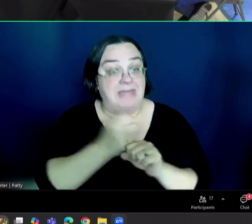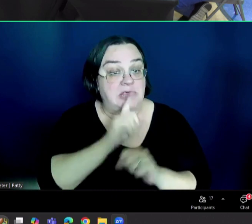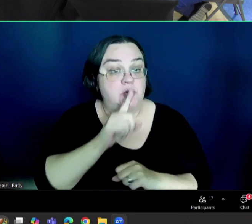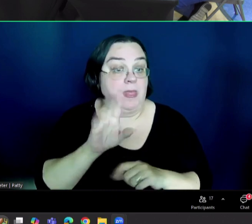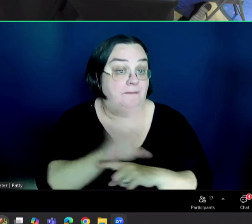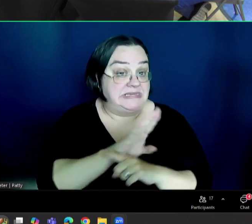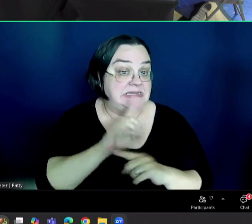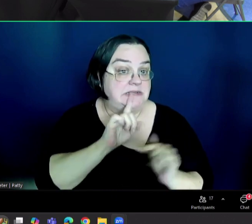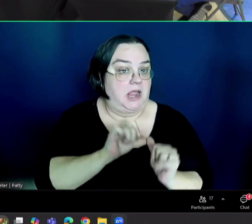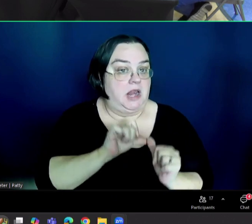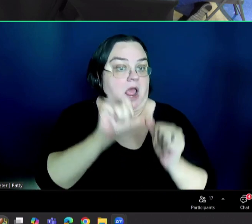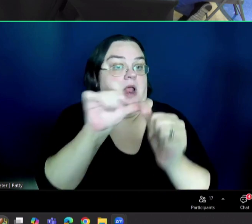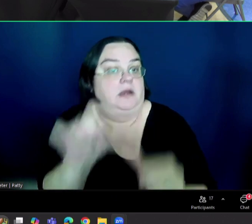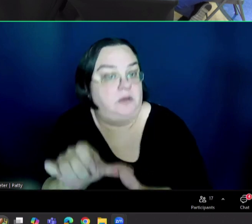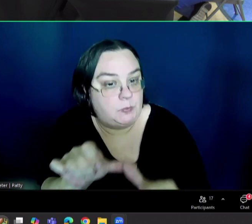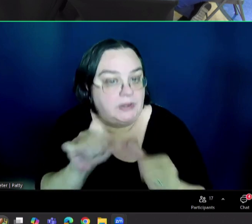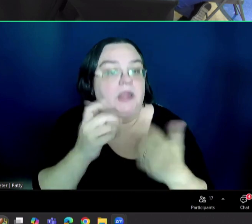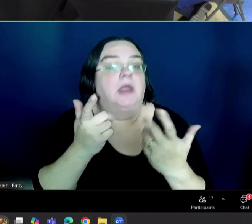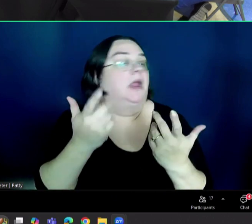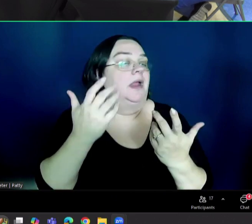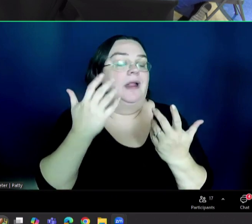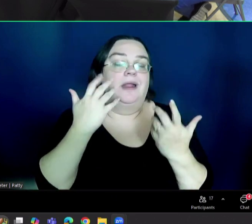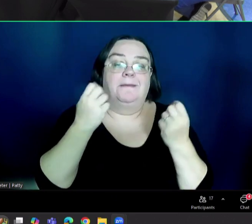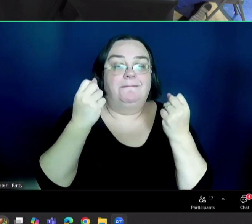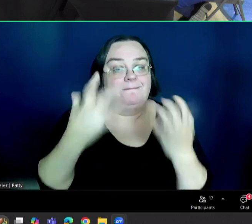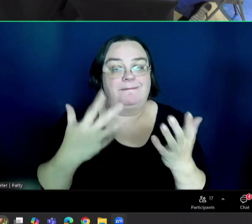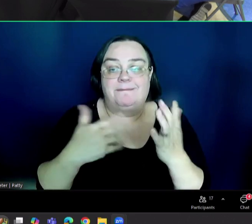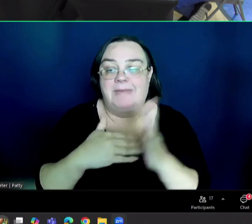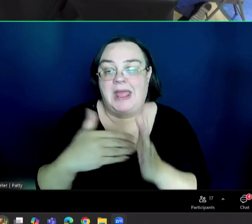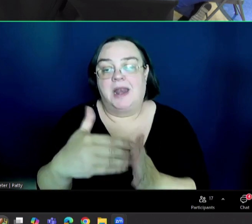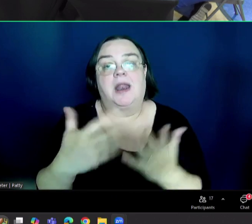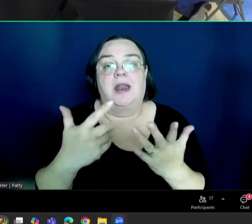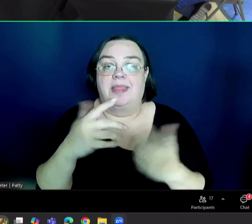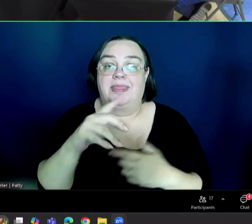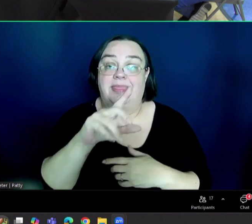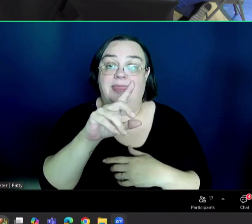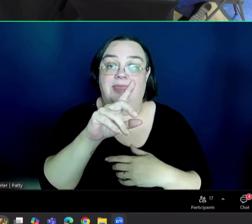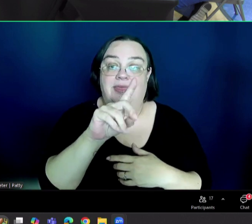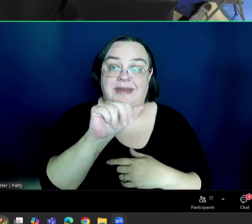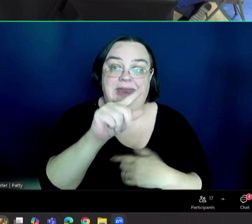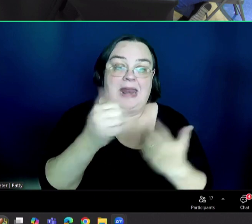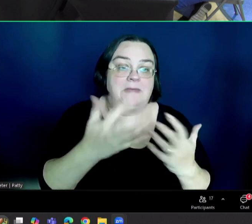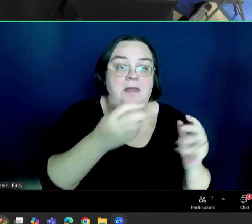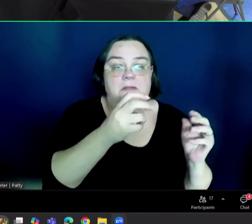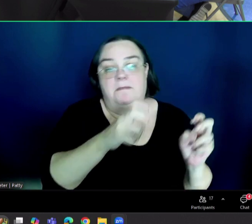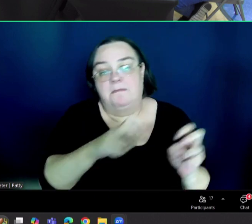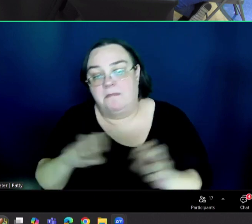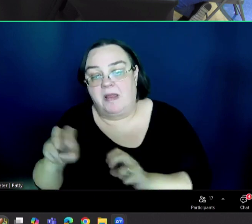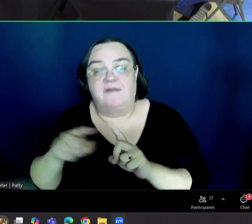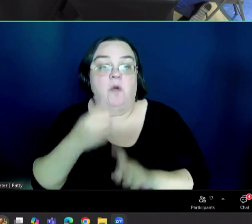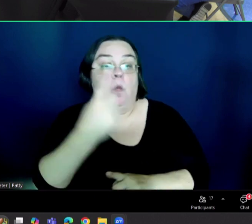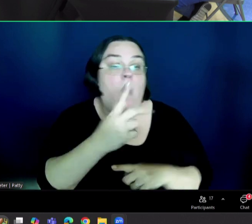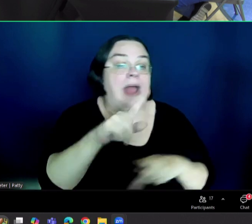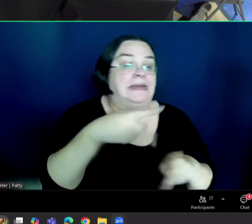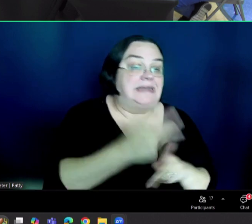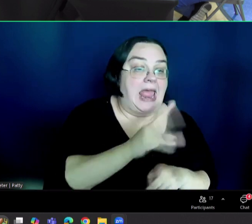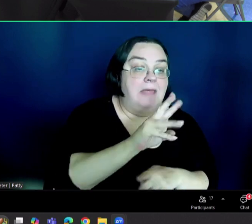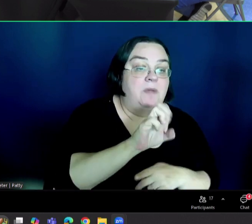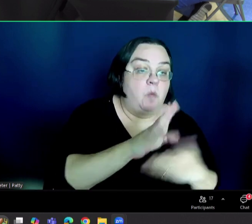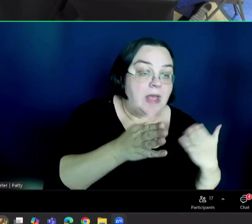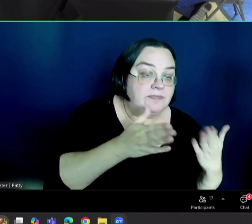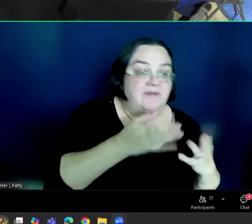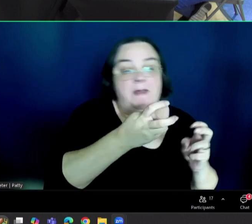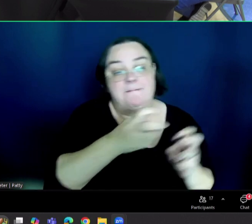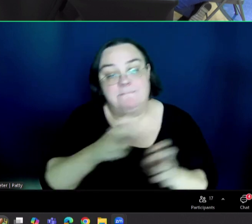be, in many cases, the data may migrate from one instance of a web service to another one, but, at the